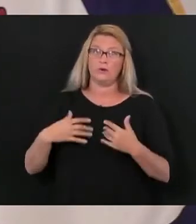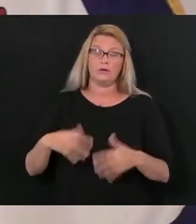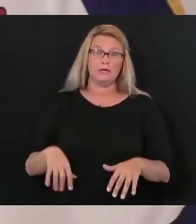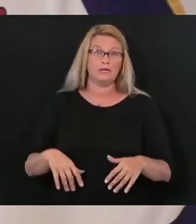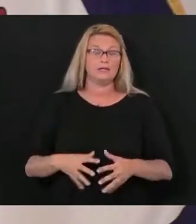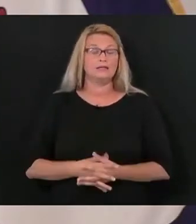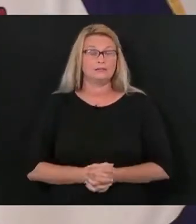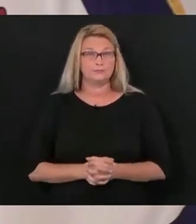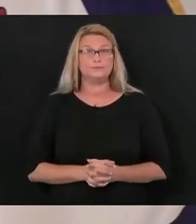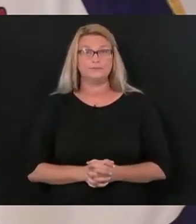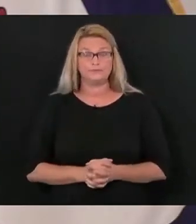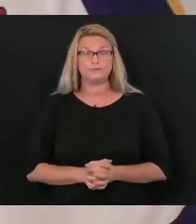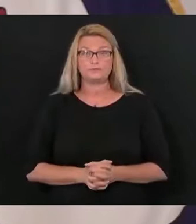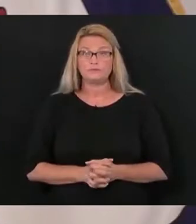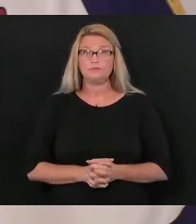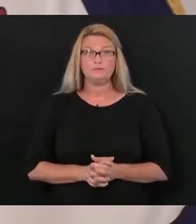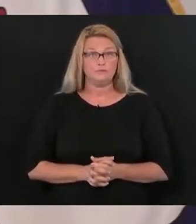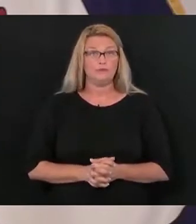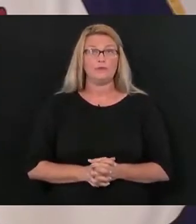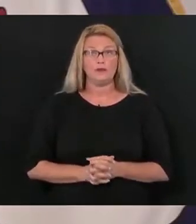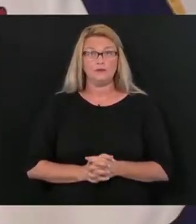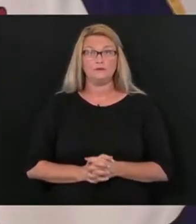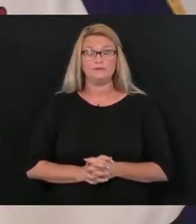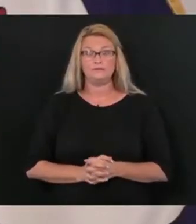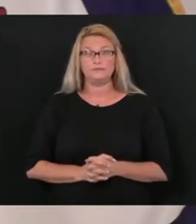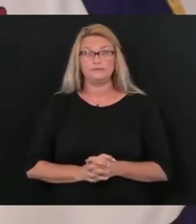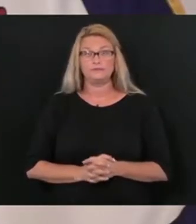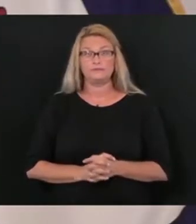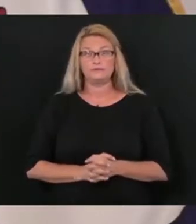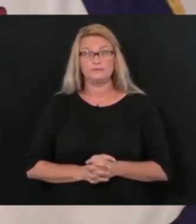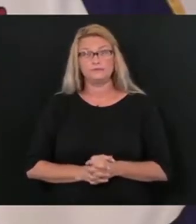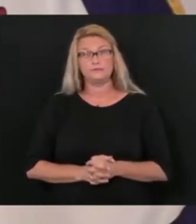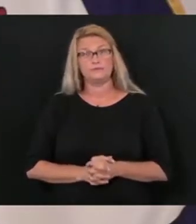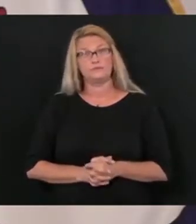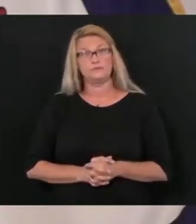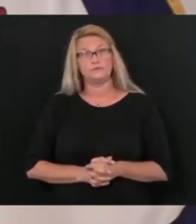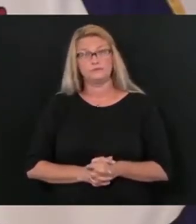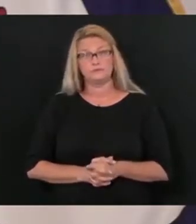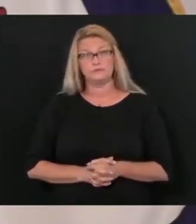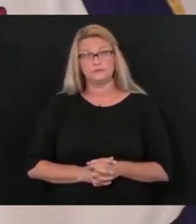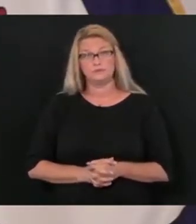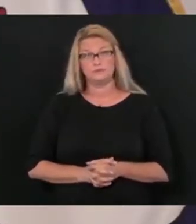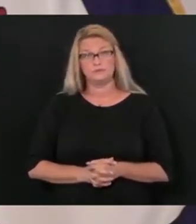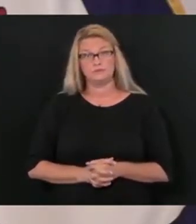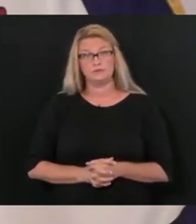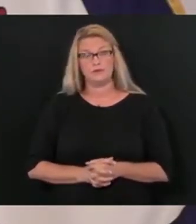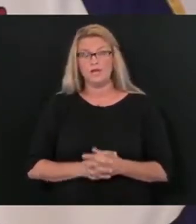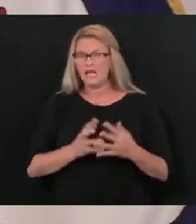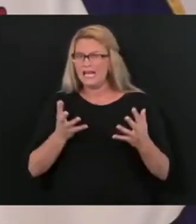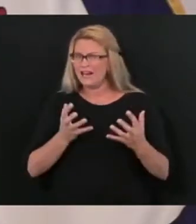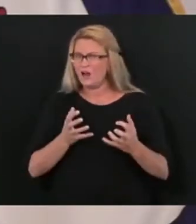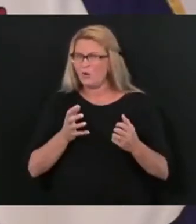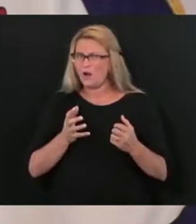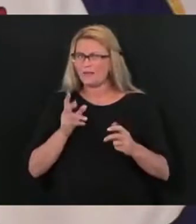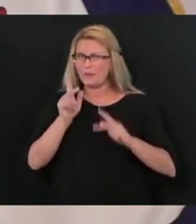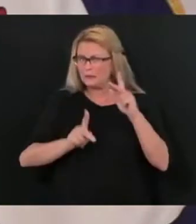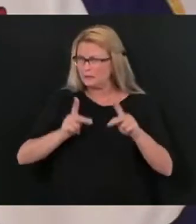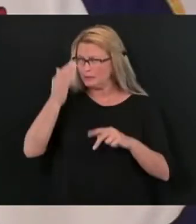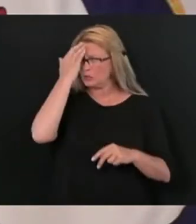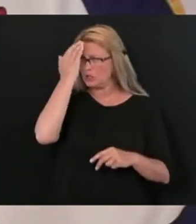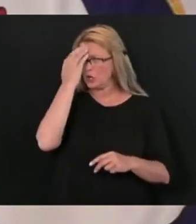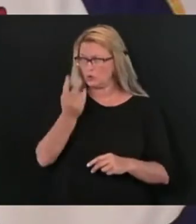forever ago, I'd have a lot of nickels. Now, with that being said, I want everyone to know just two